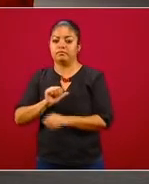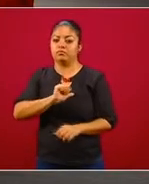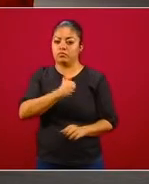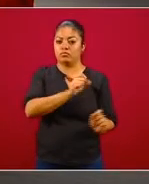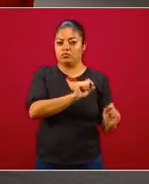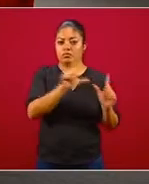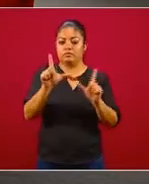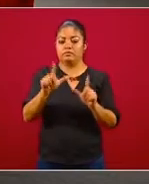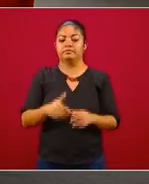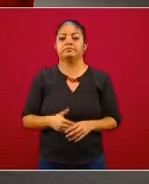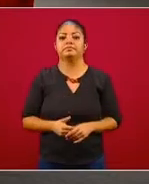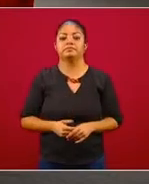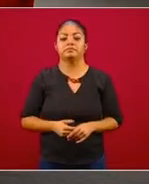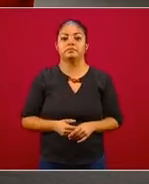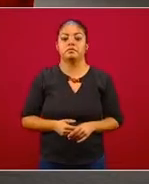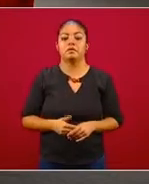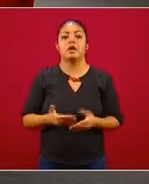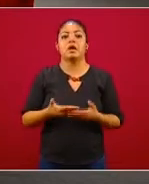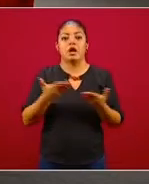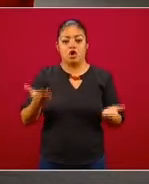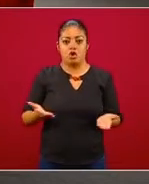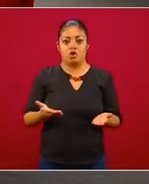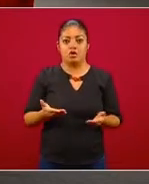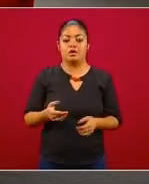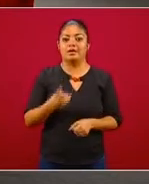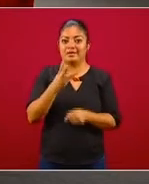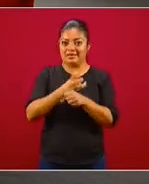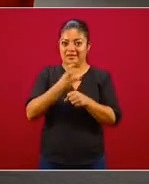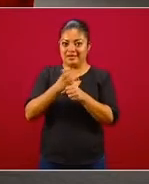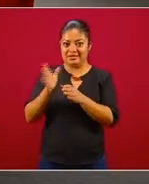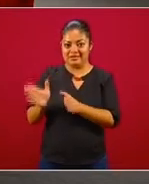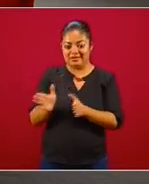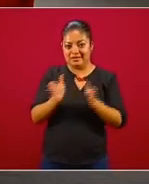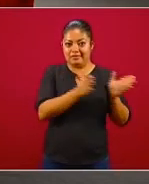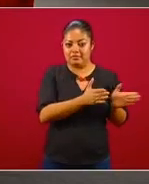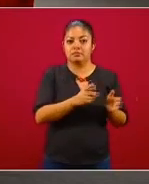has maintained its stability so far.